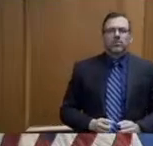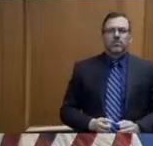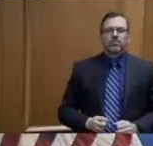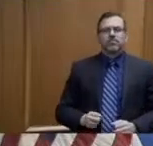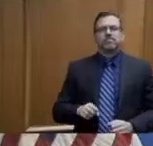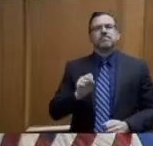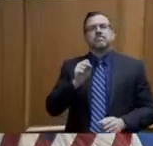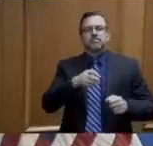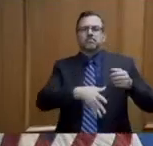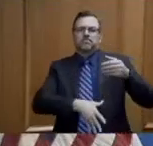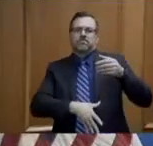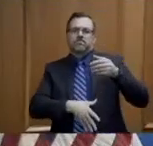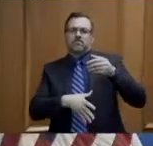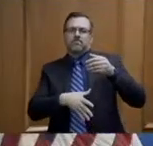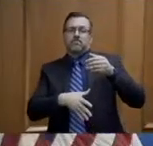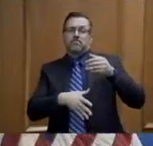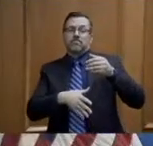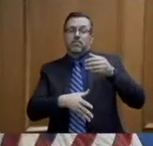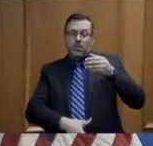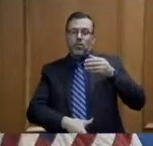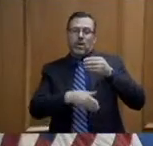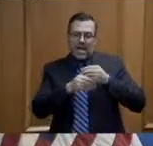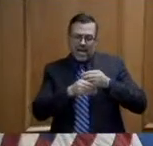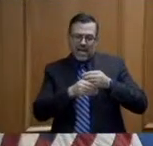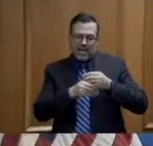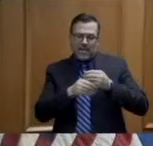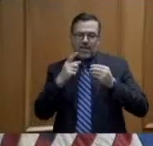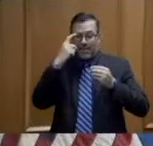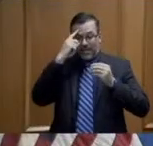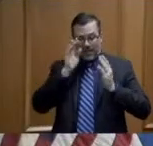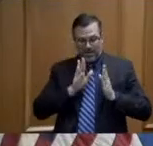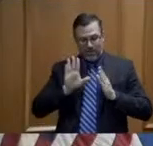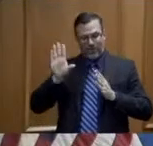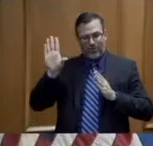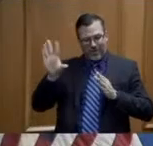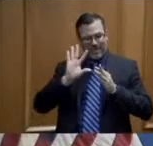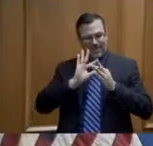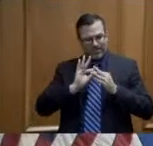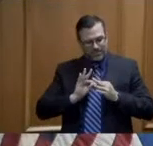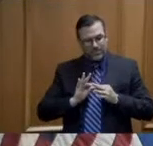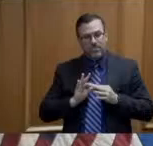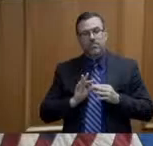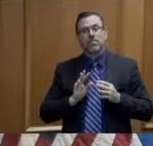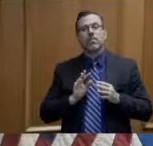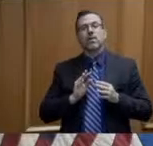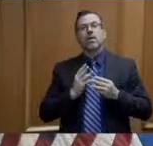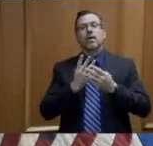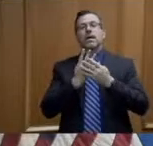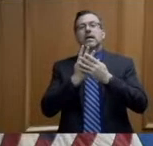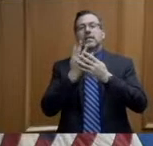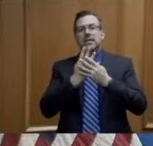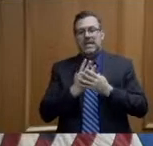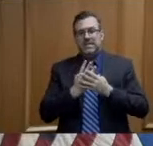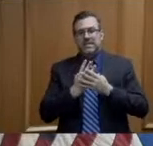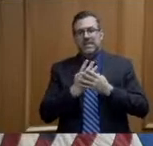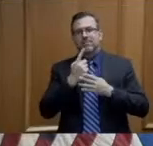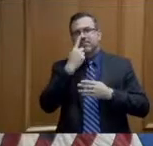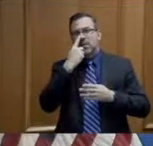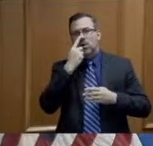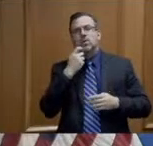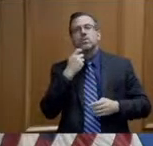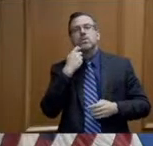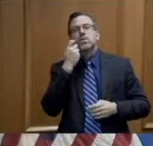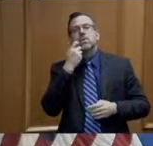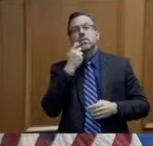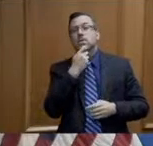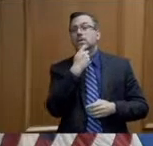Yeah, to add what the governor said, the testing swab availability,